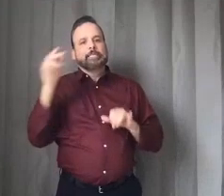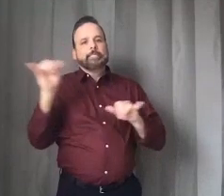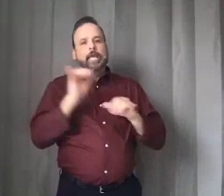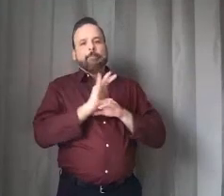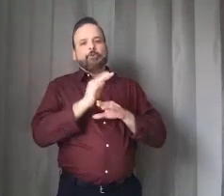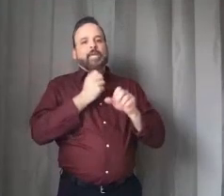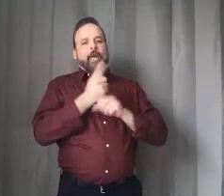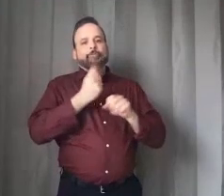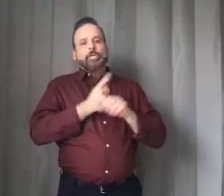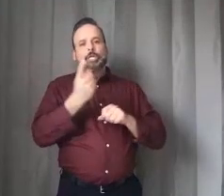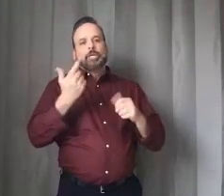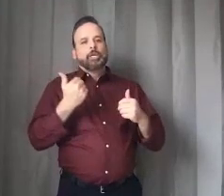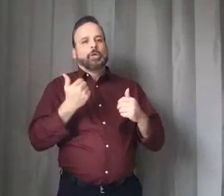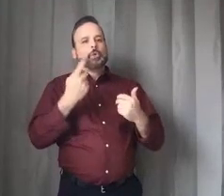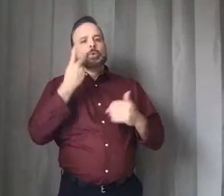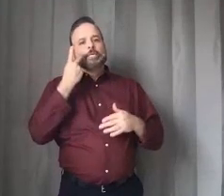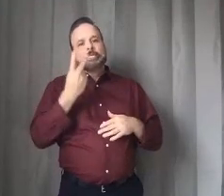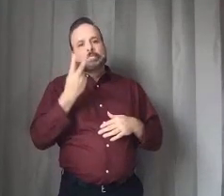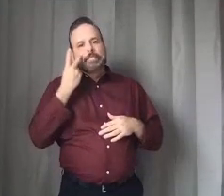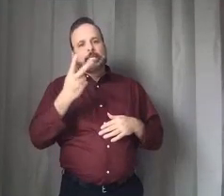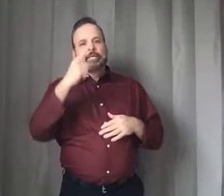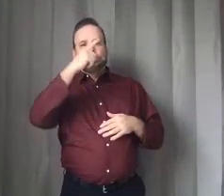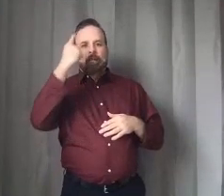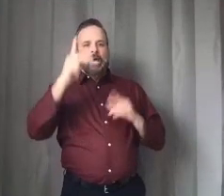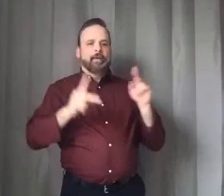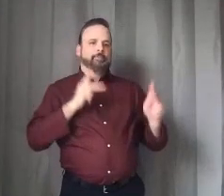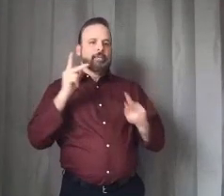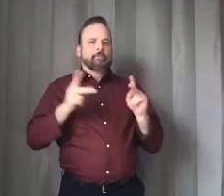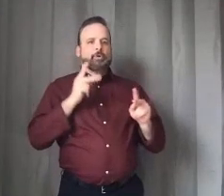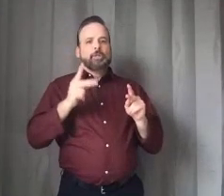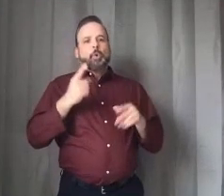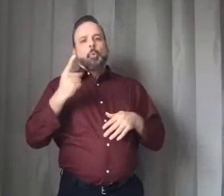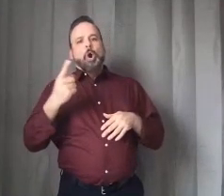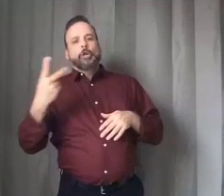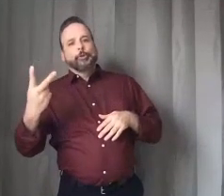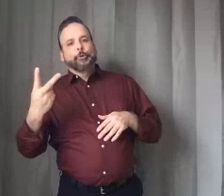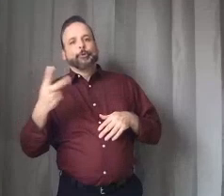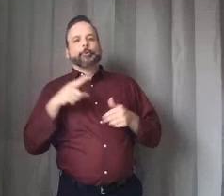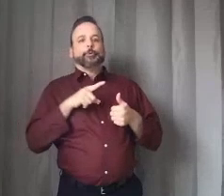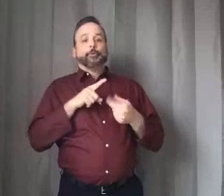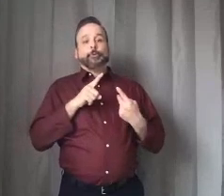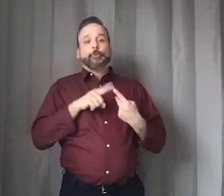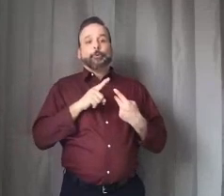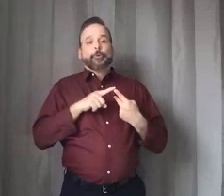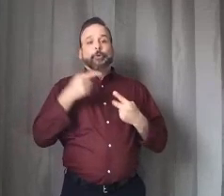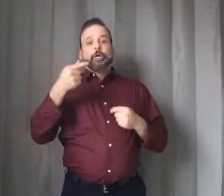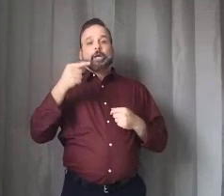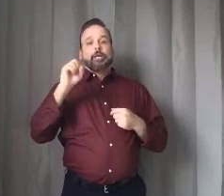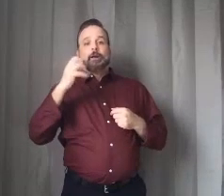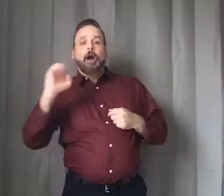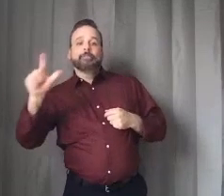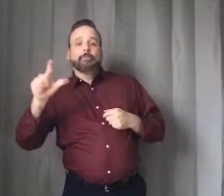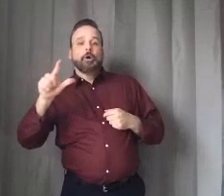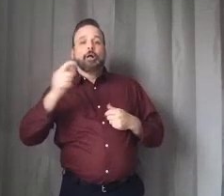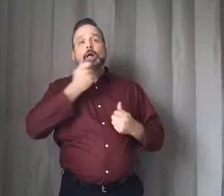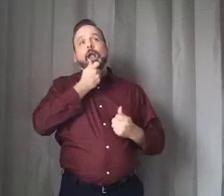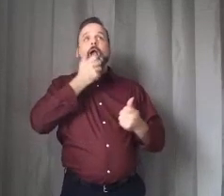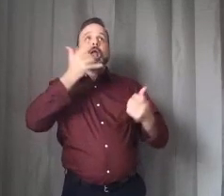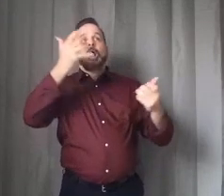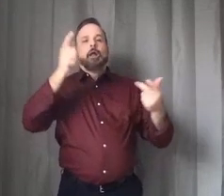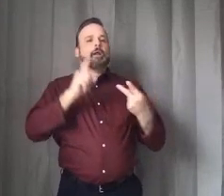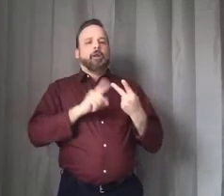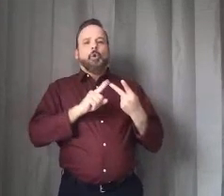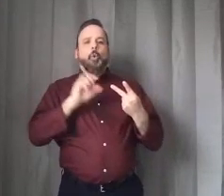Like, it's every, we keep seeing Black people in either like one or two settings. It's either we're doing a gospel thing, or we're always, or